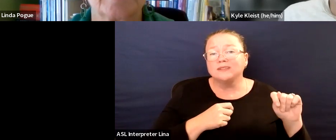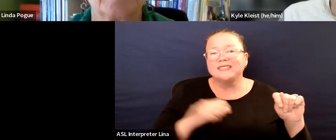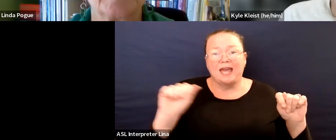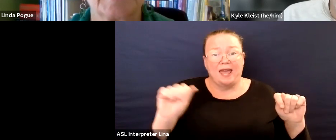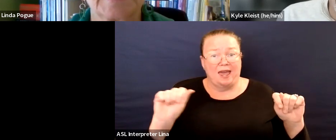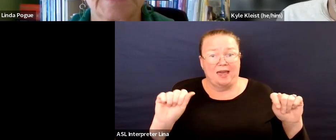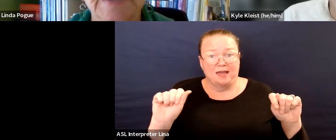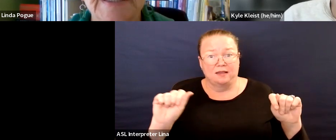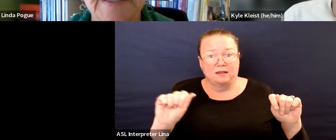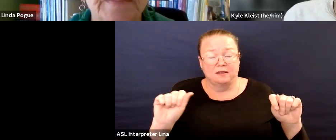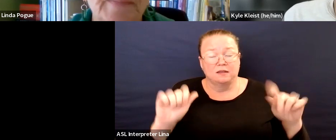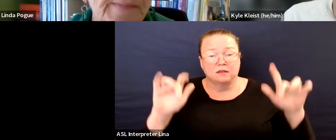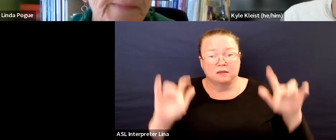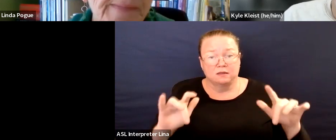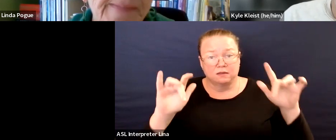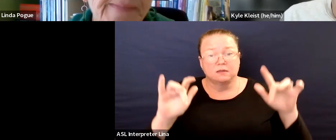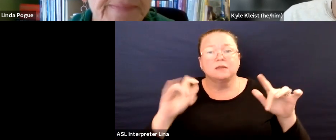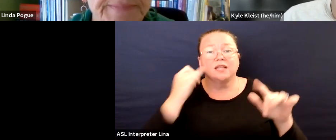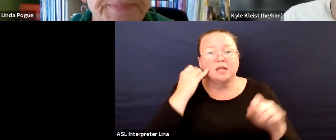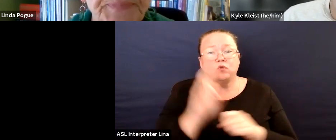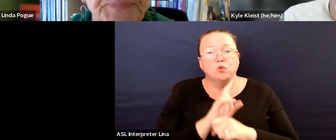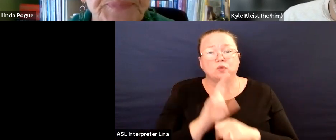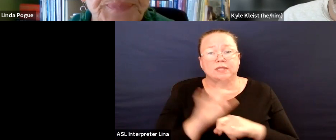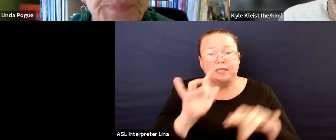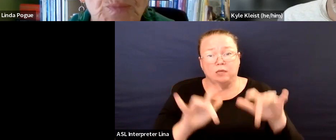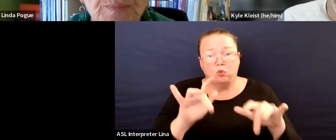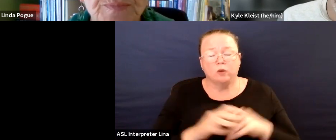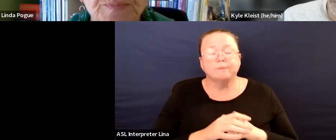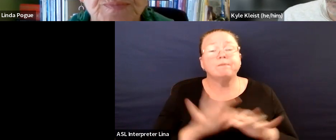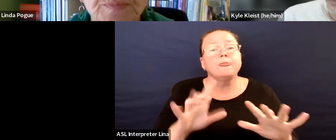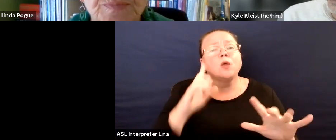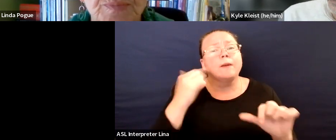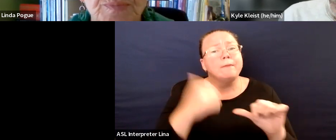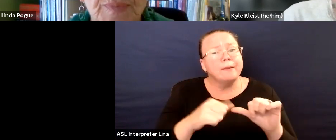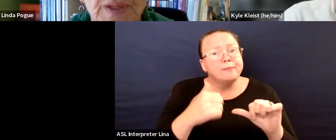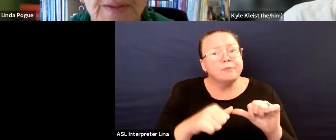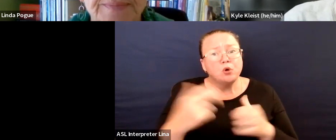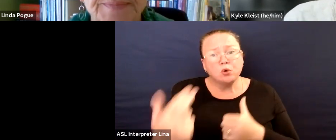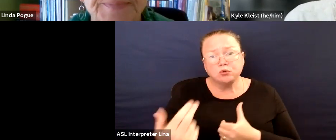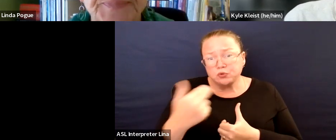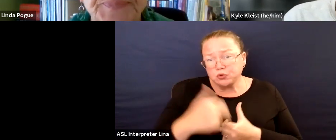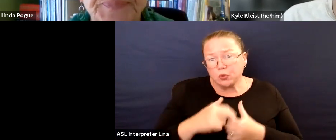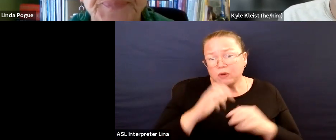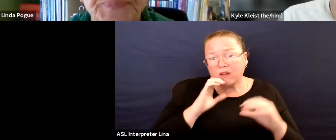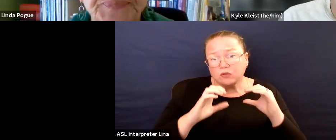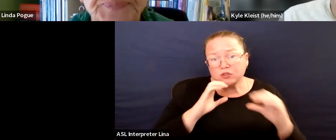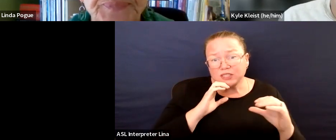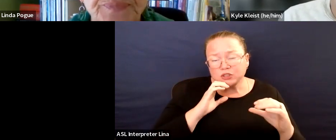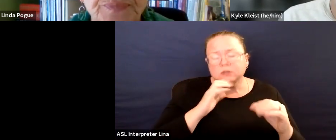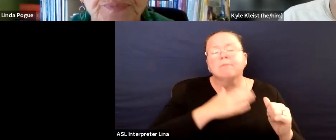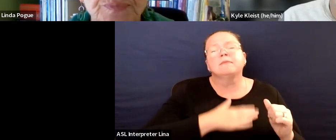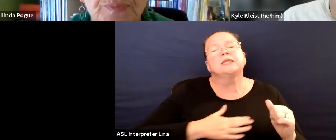Alt+A as in apple if using the keystrokes. Remember, if you join into the conversation,